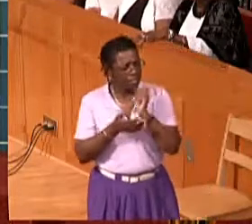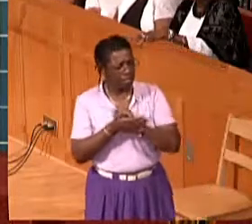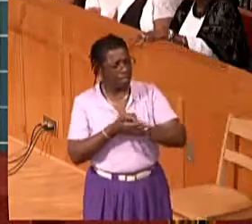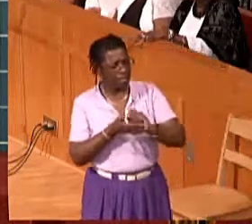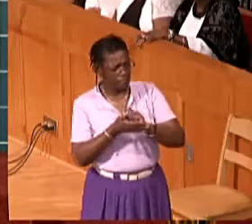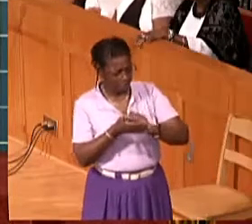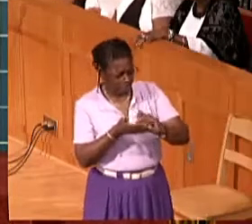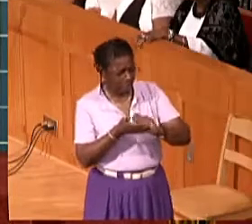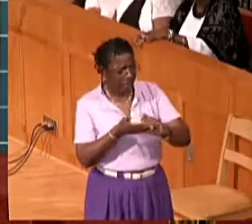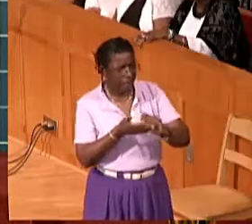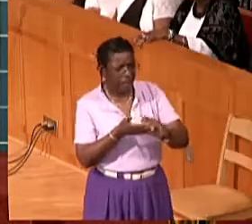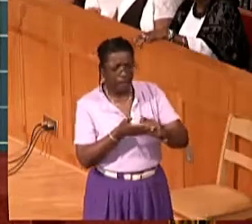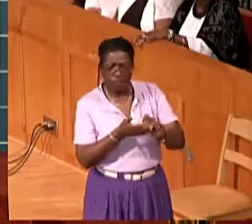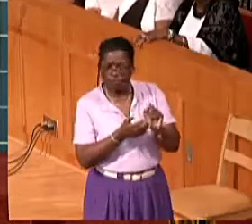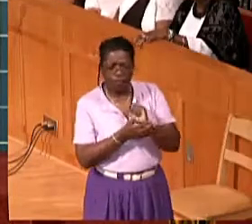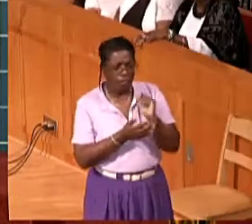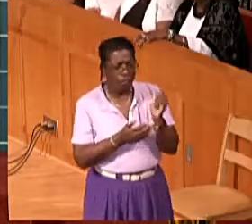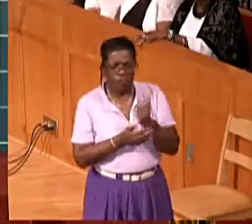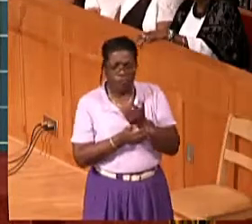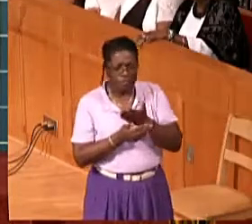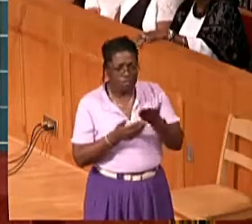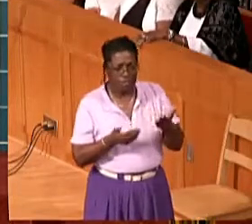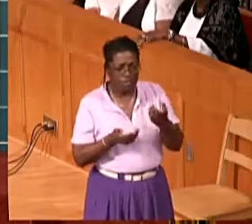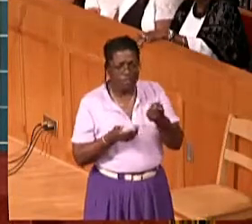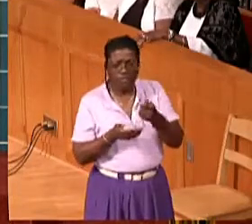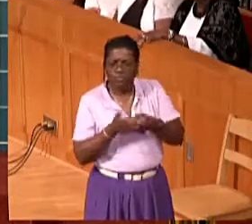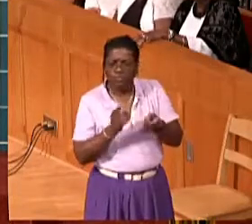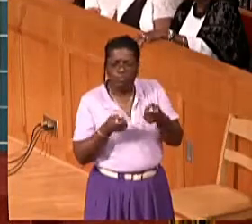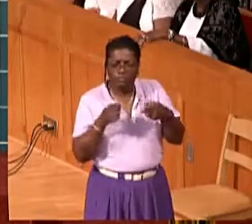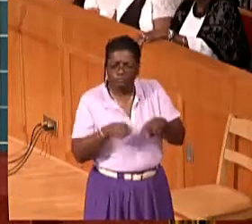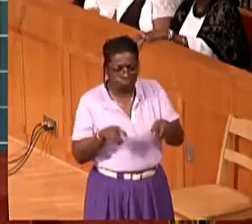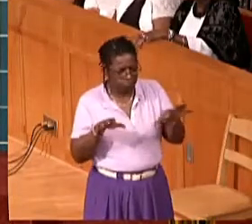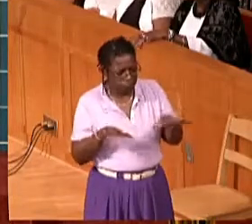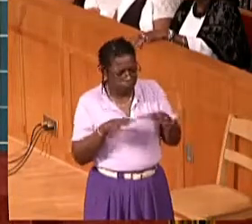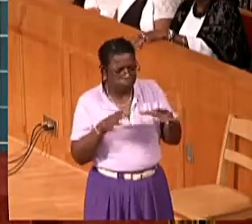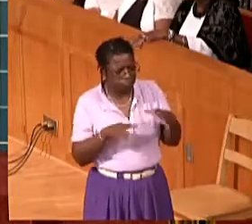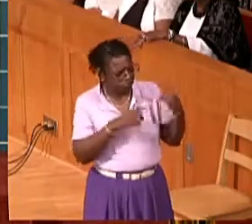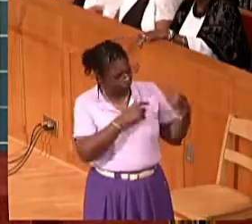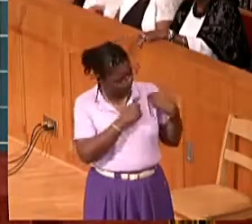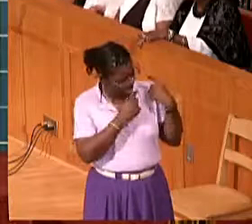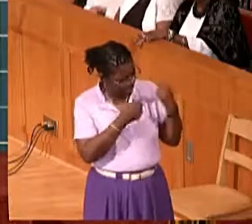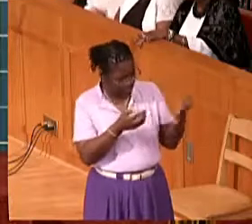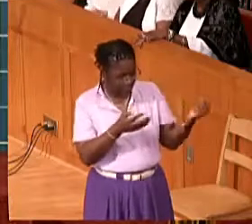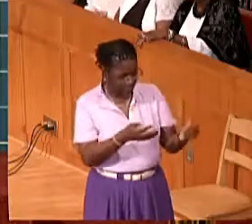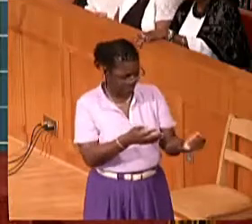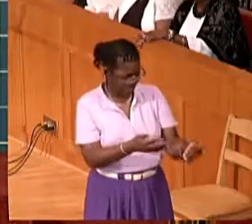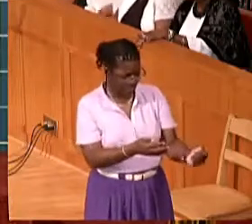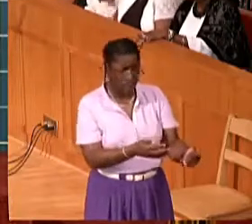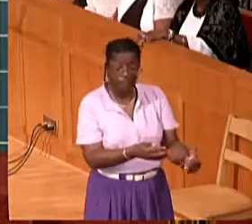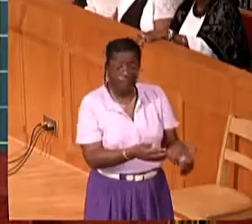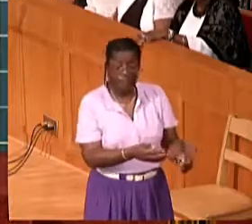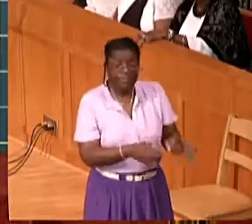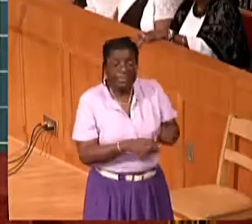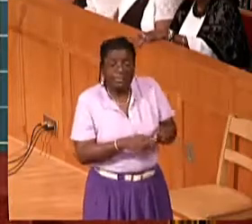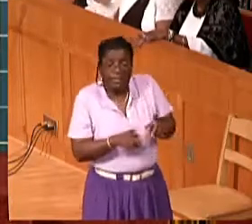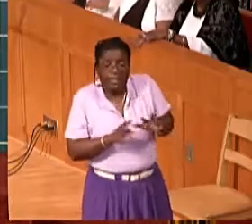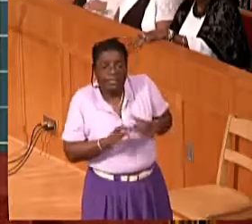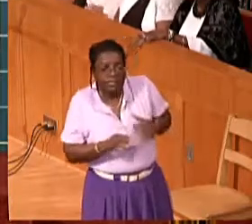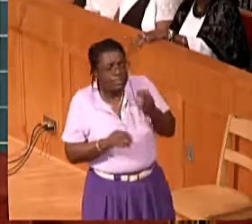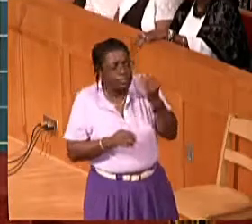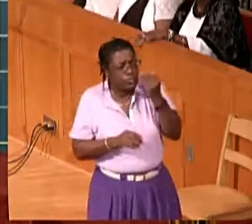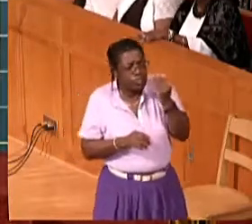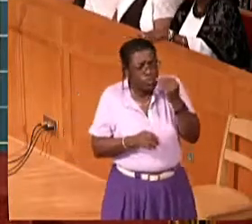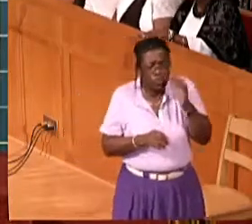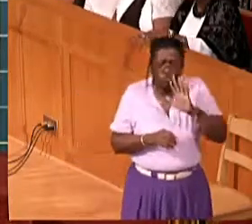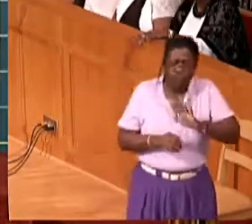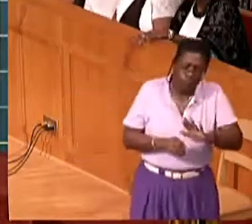done. God is keeping count of your possessions. But he's keeping count not of your possessions, rather, but of your potential. Are